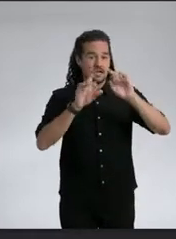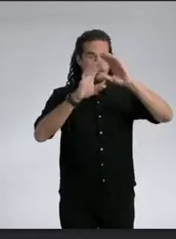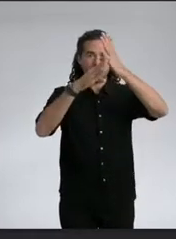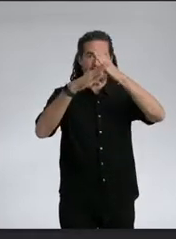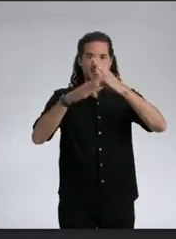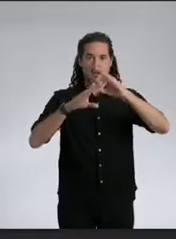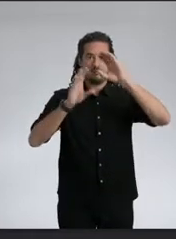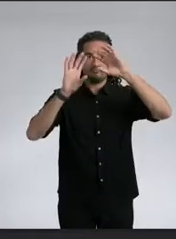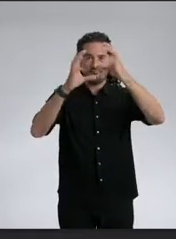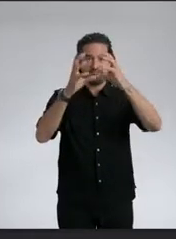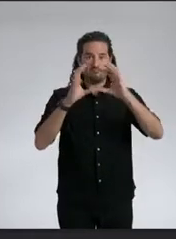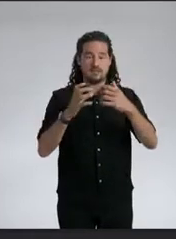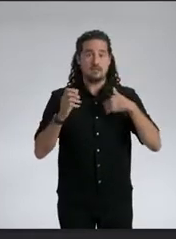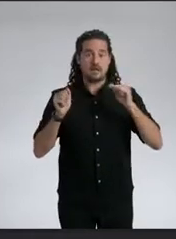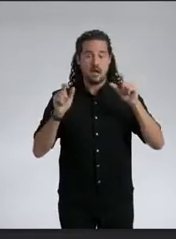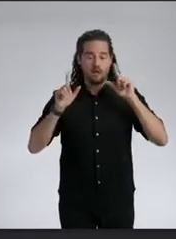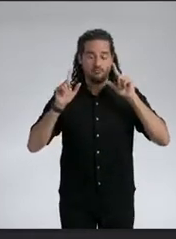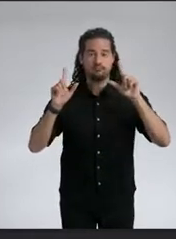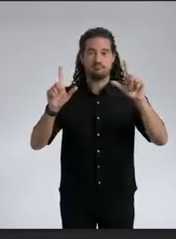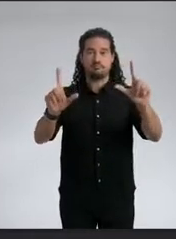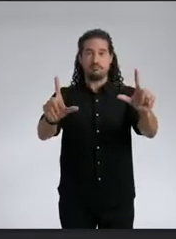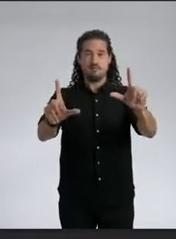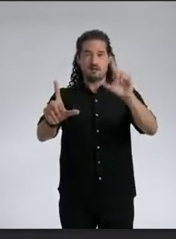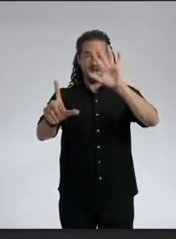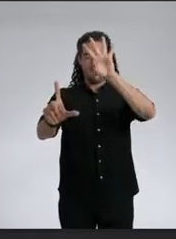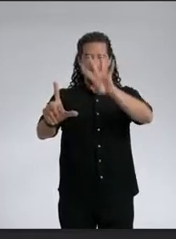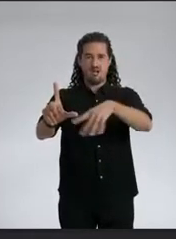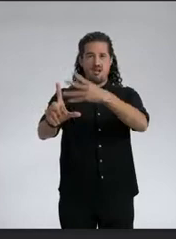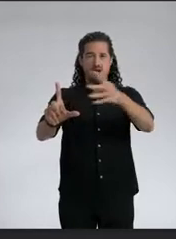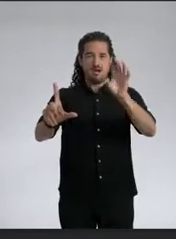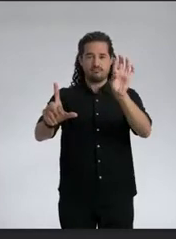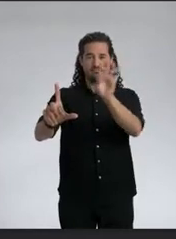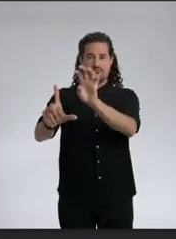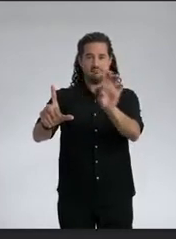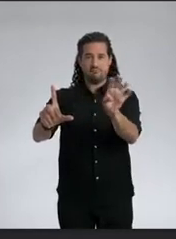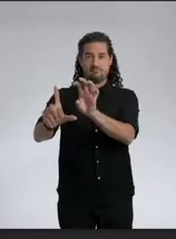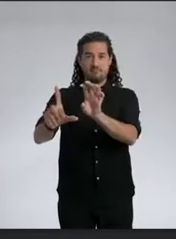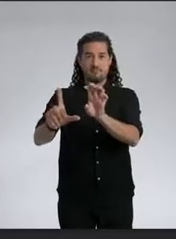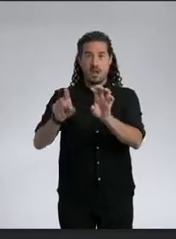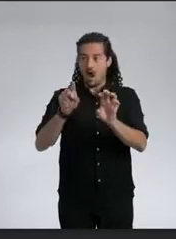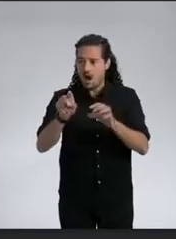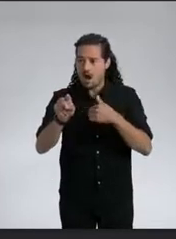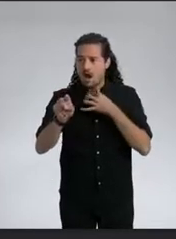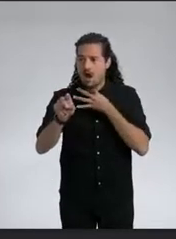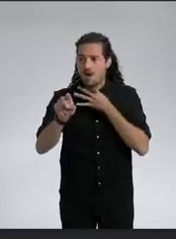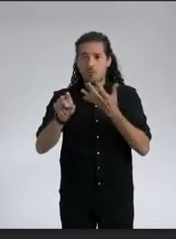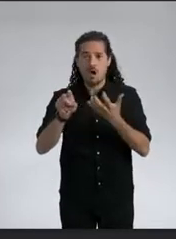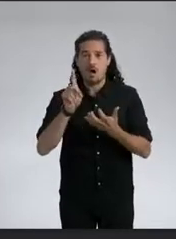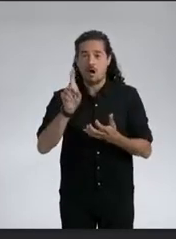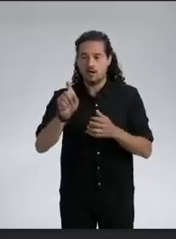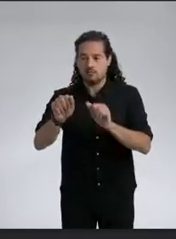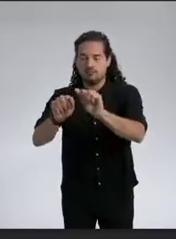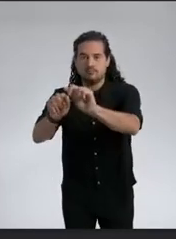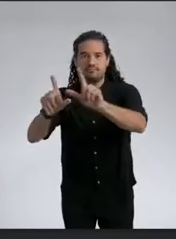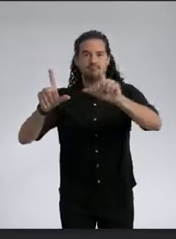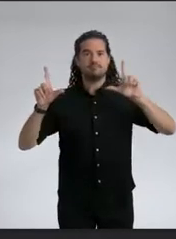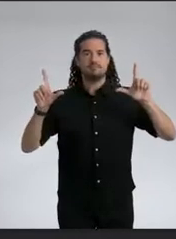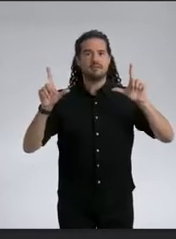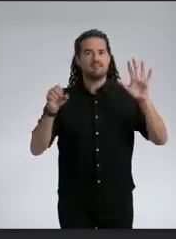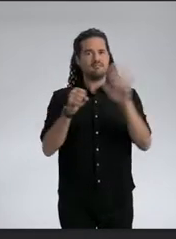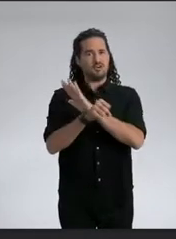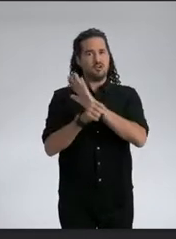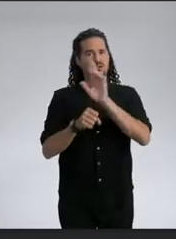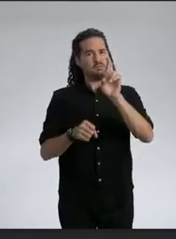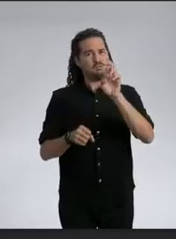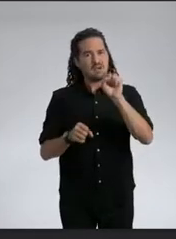out even further to see all images. And when I find one I'm really interested in, I can see it at full resolution using Quick